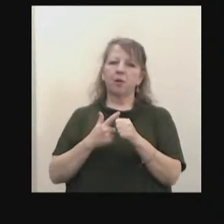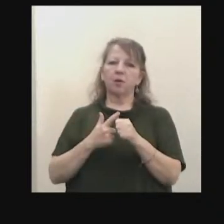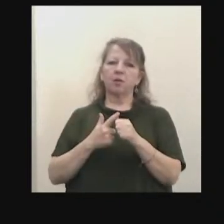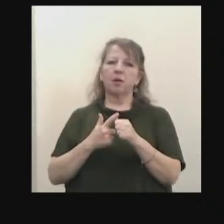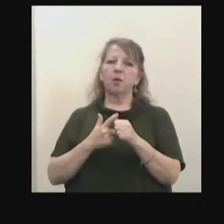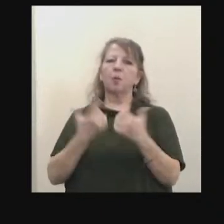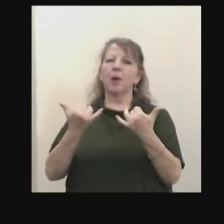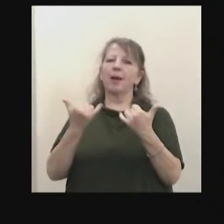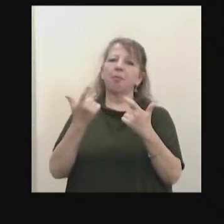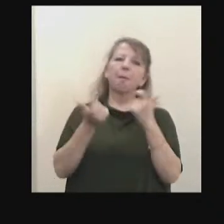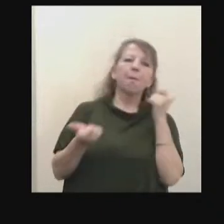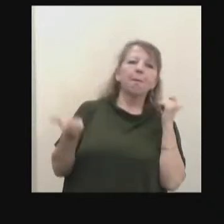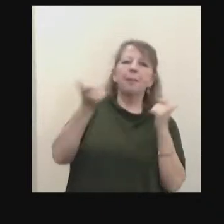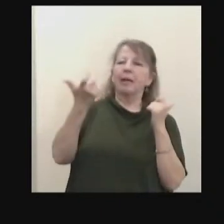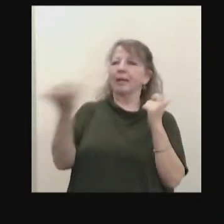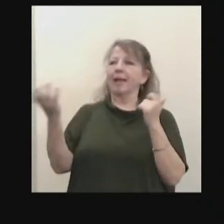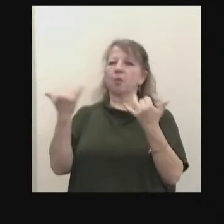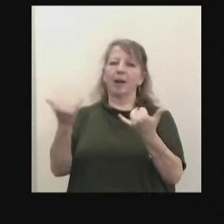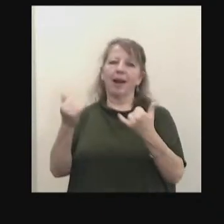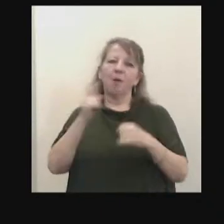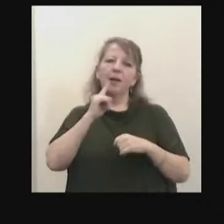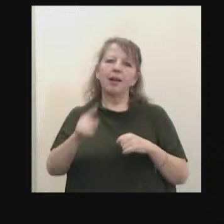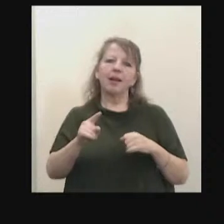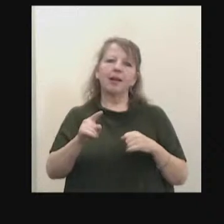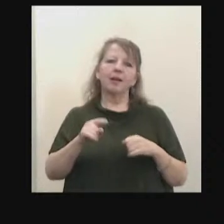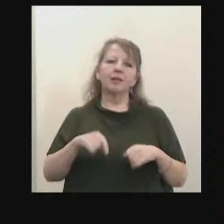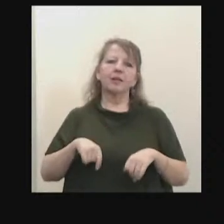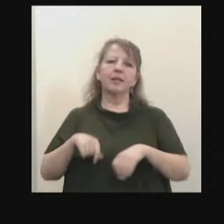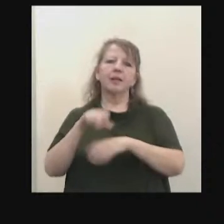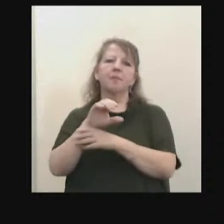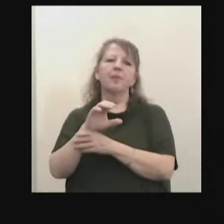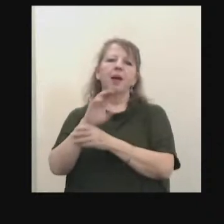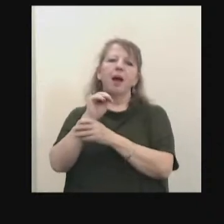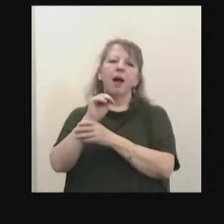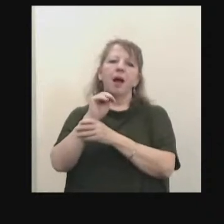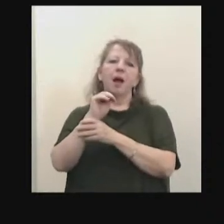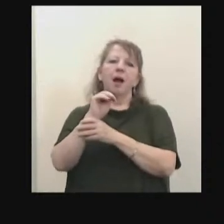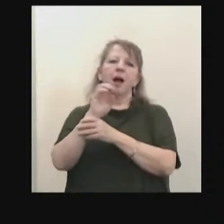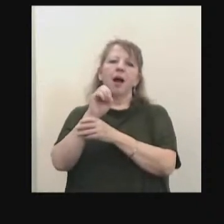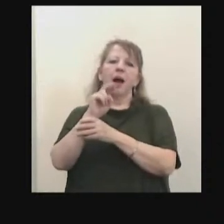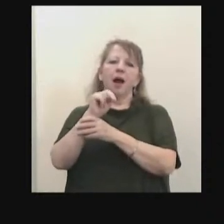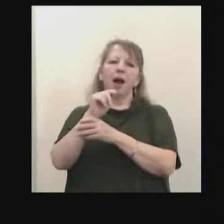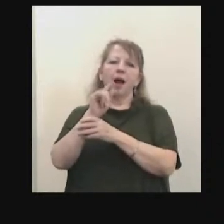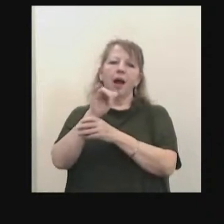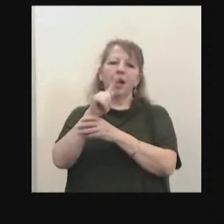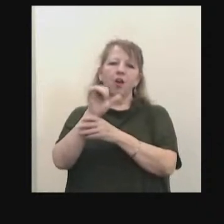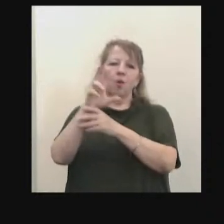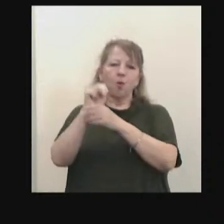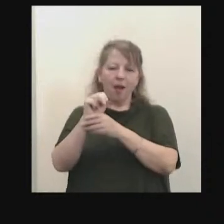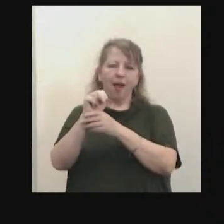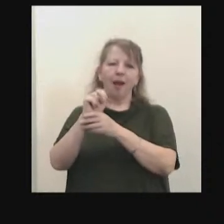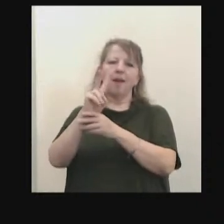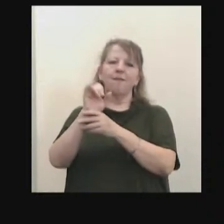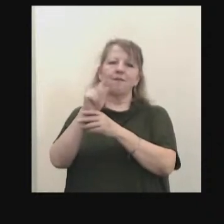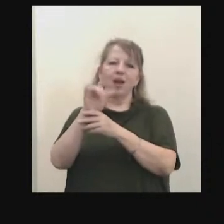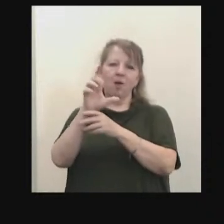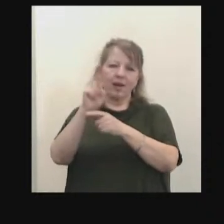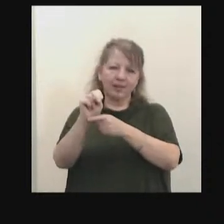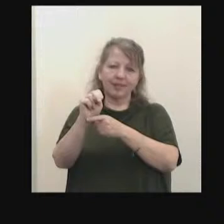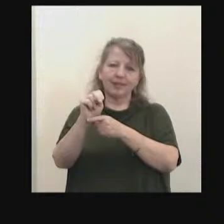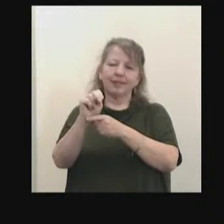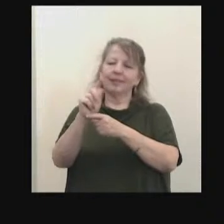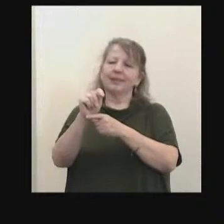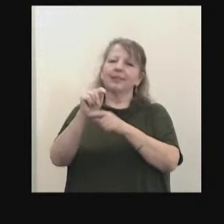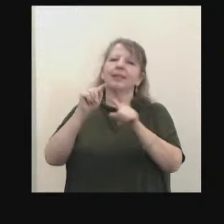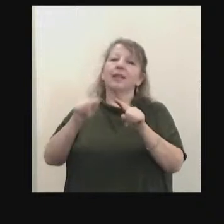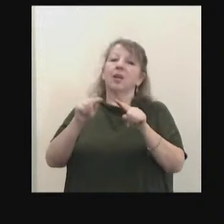with COVID-19 is the Omicron variant that we're seeing globally right now. Fortunately, we haven't detected any